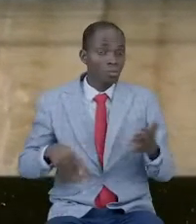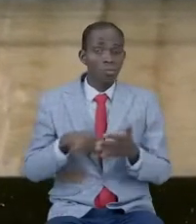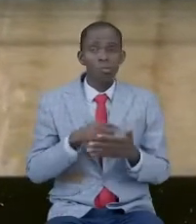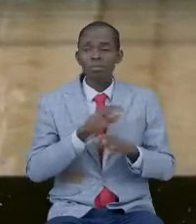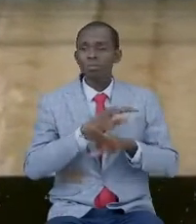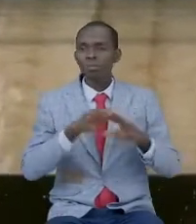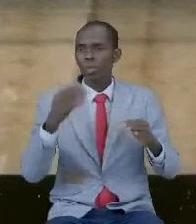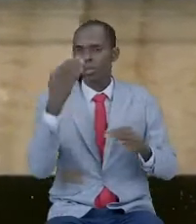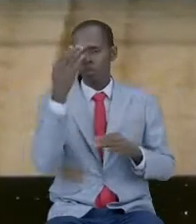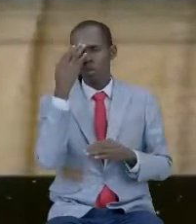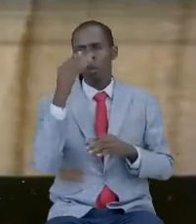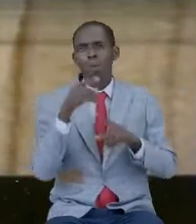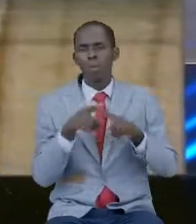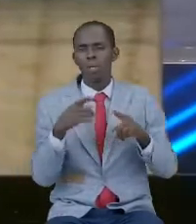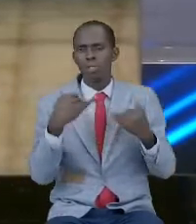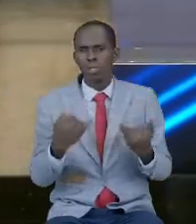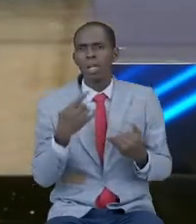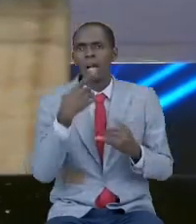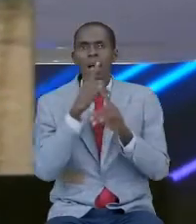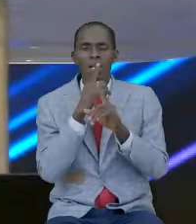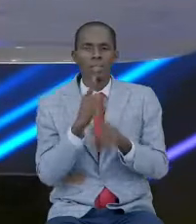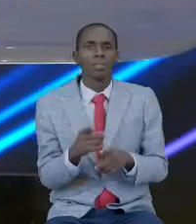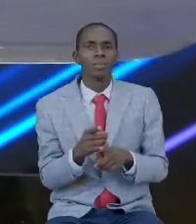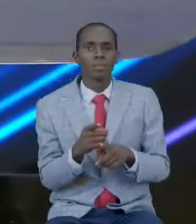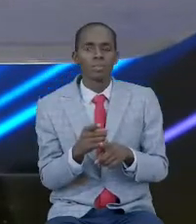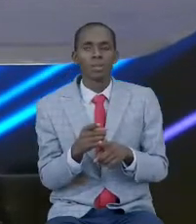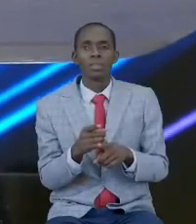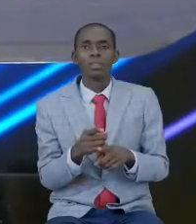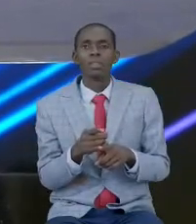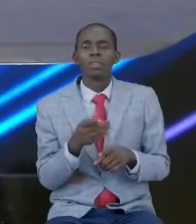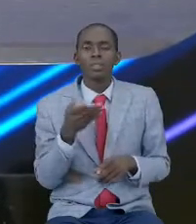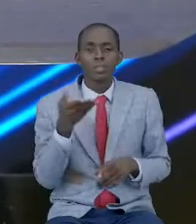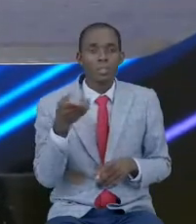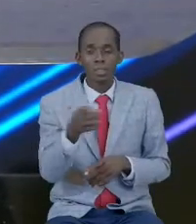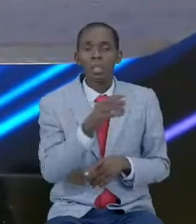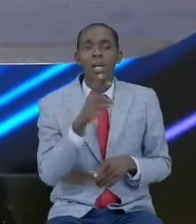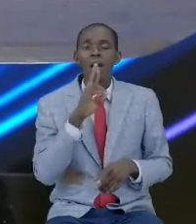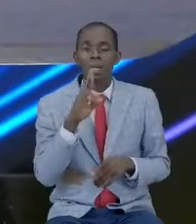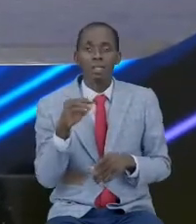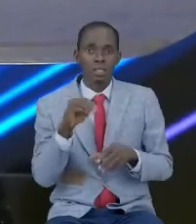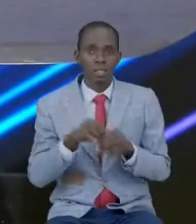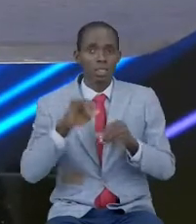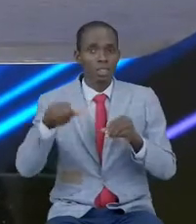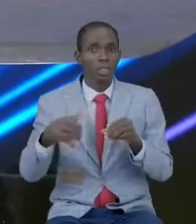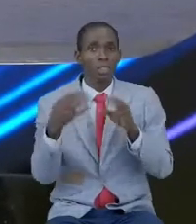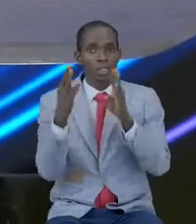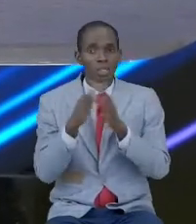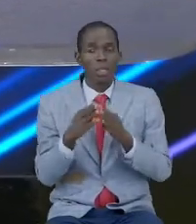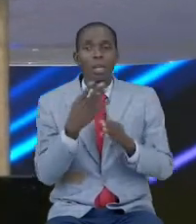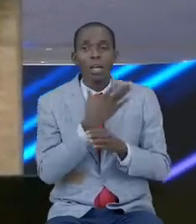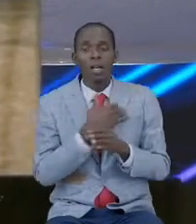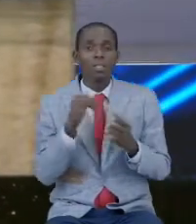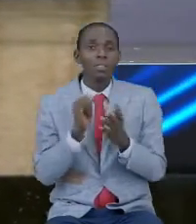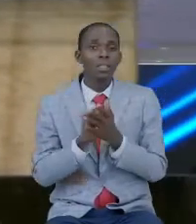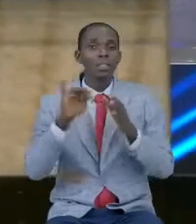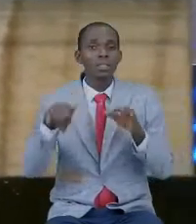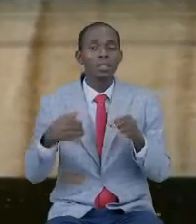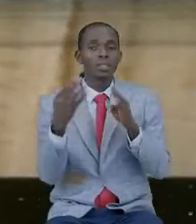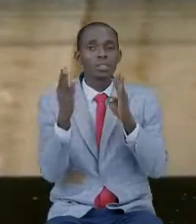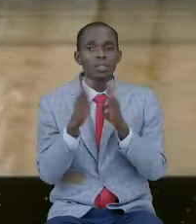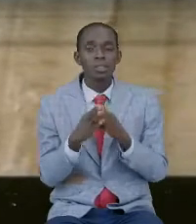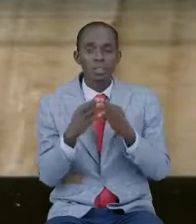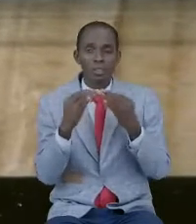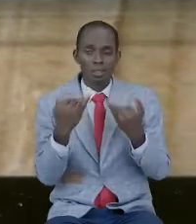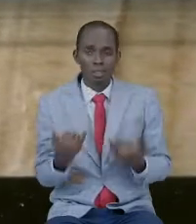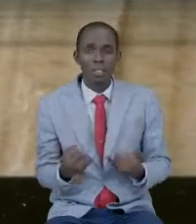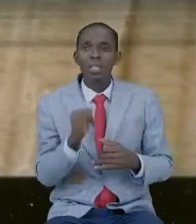He said, now they are in Jerusalem, and that Jerusalem now